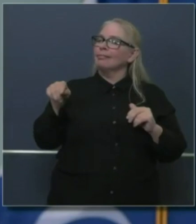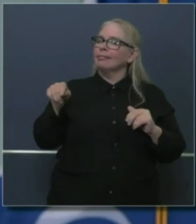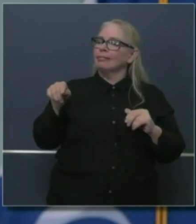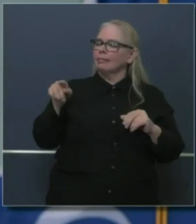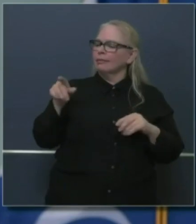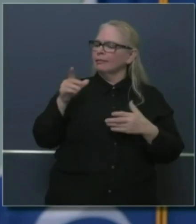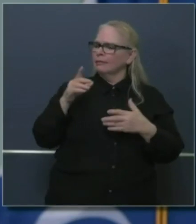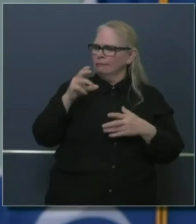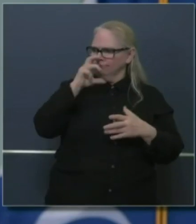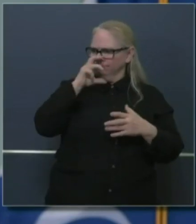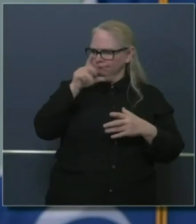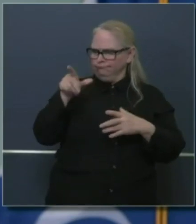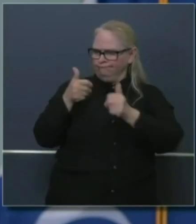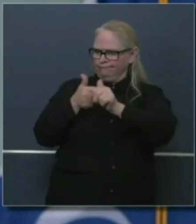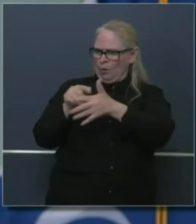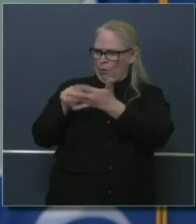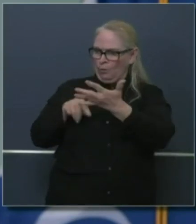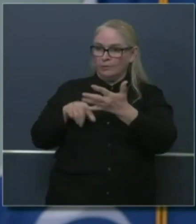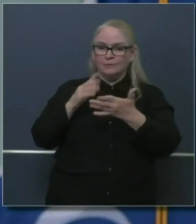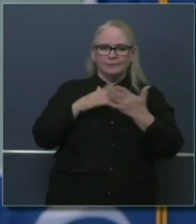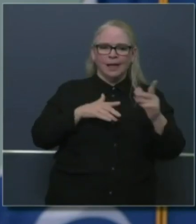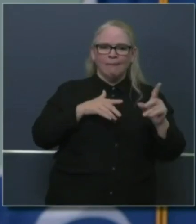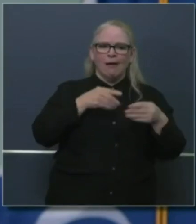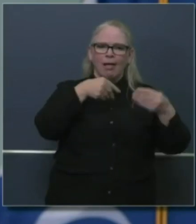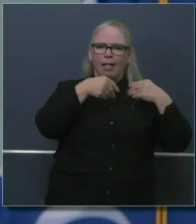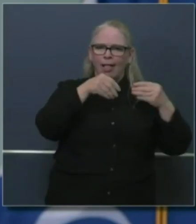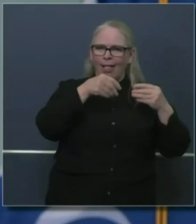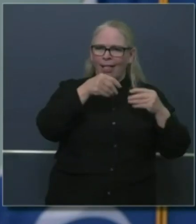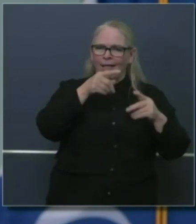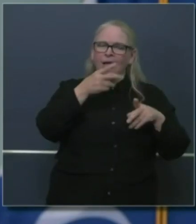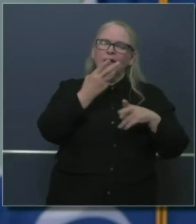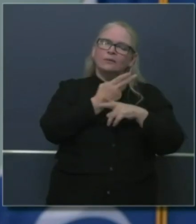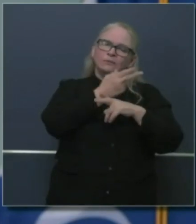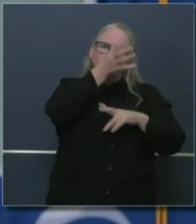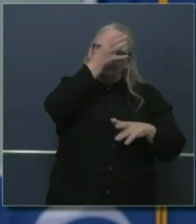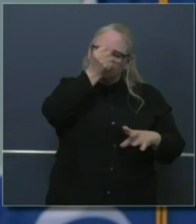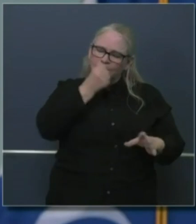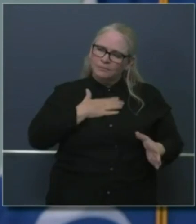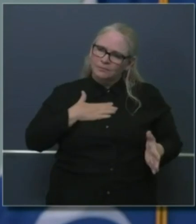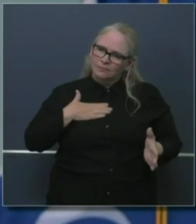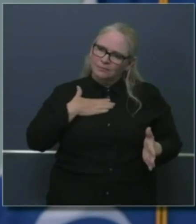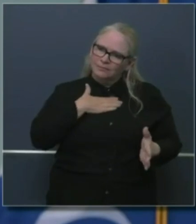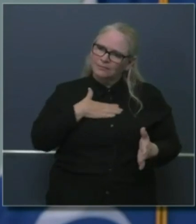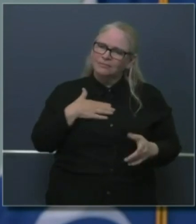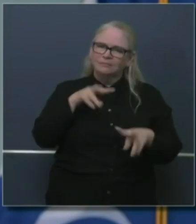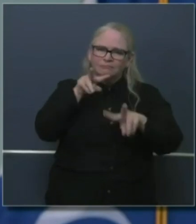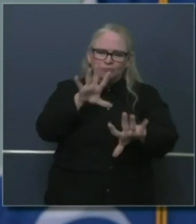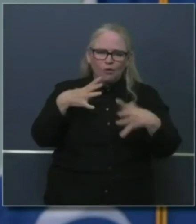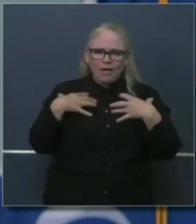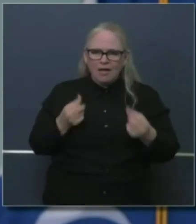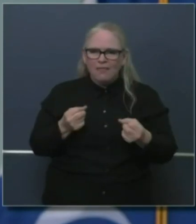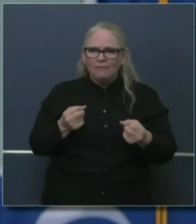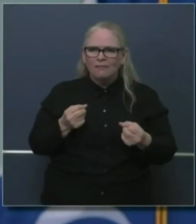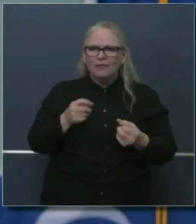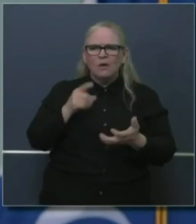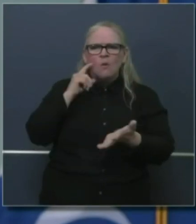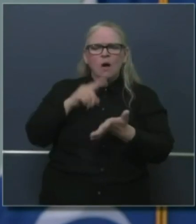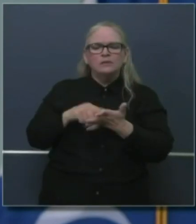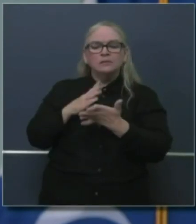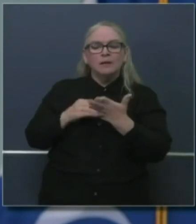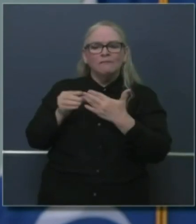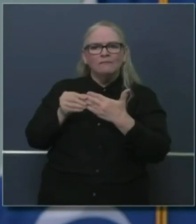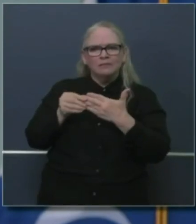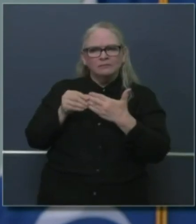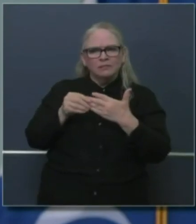impediments. We see them as common sense public health requisites. We recognize flexibility is important,